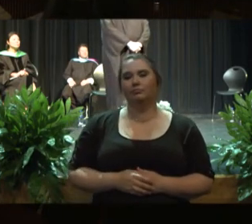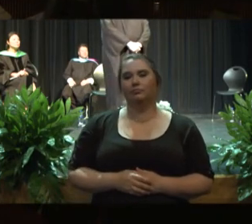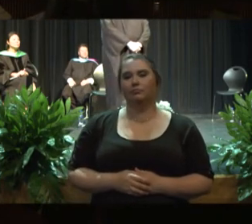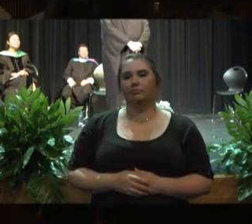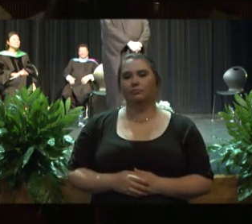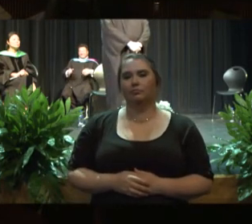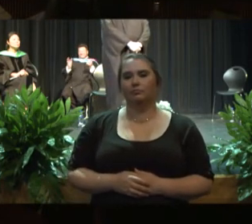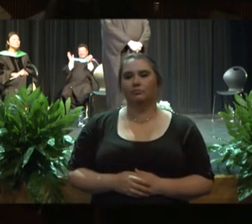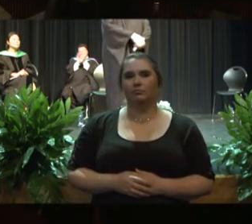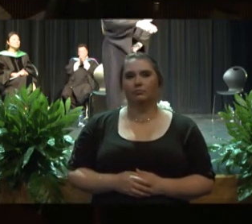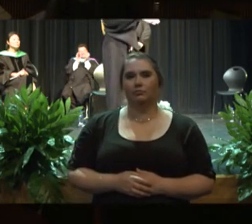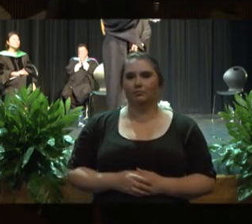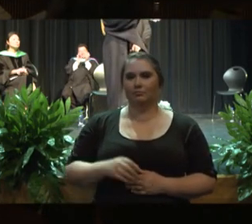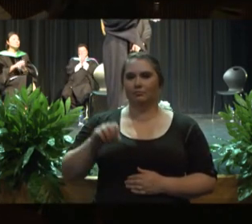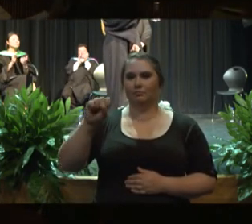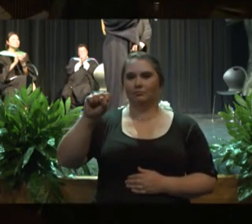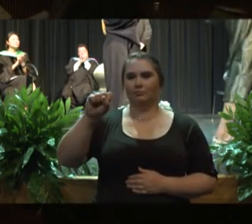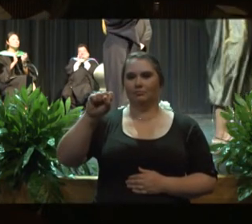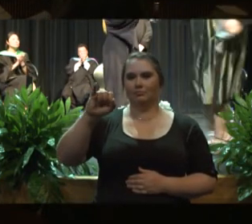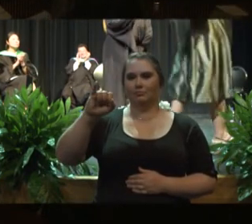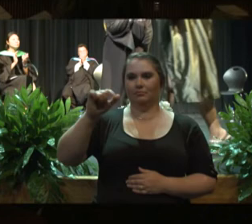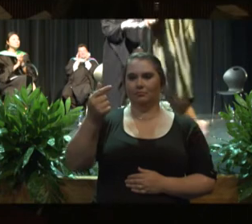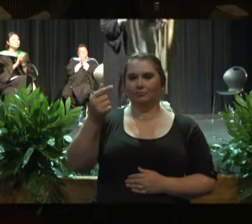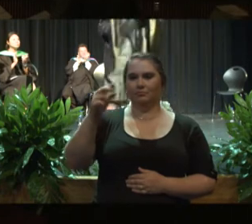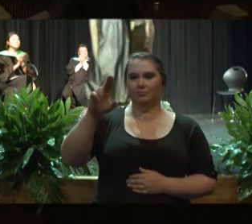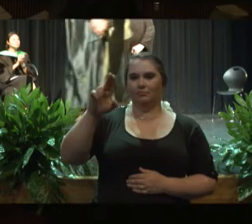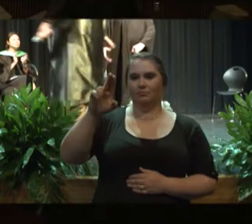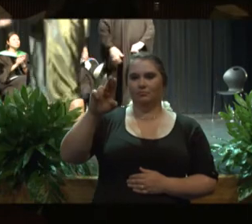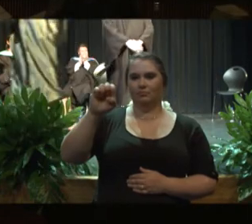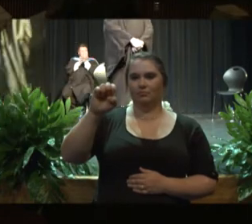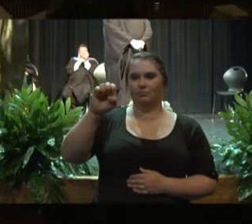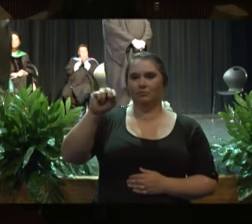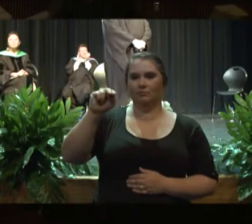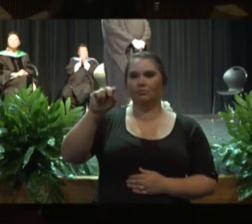Kalise Elizabeth Seguenza.